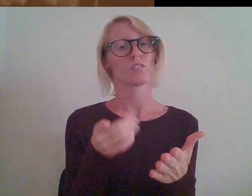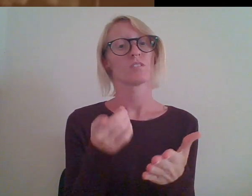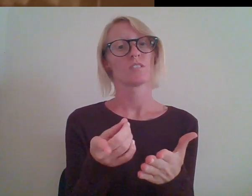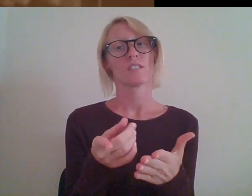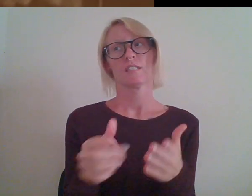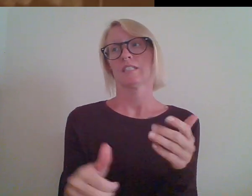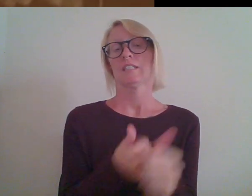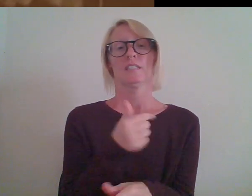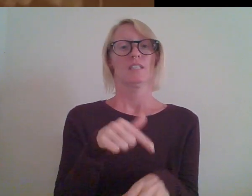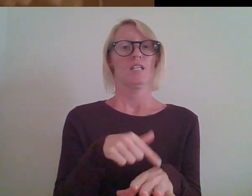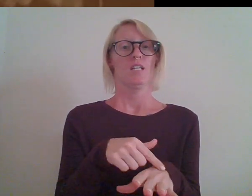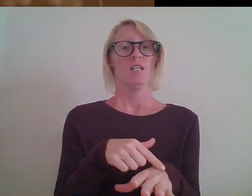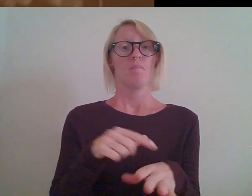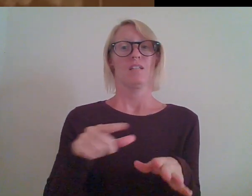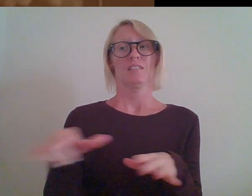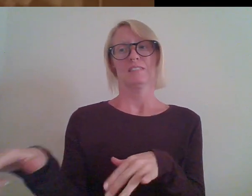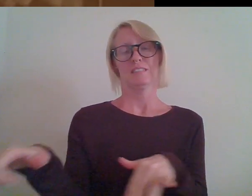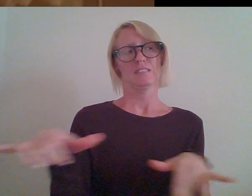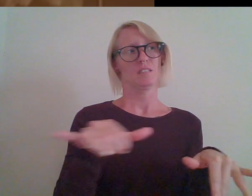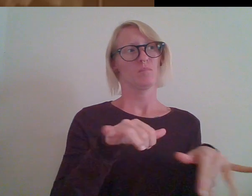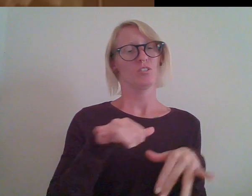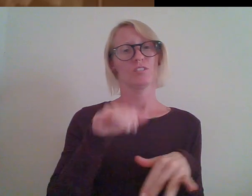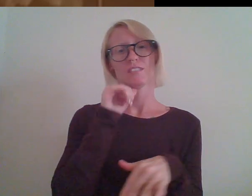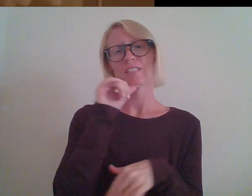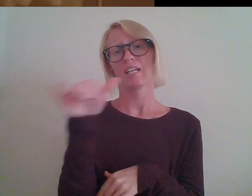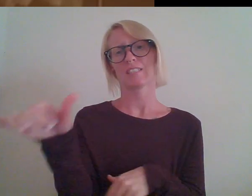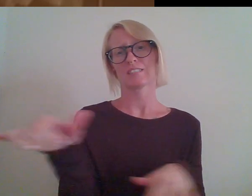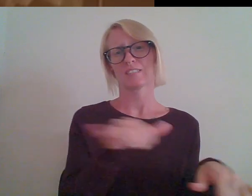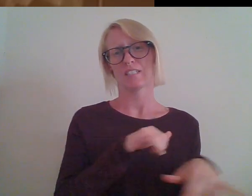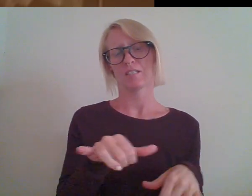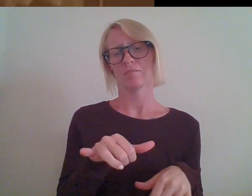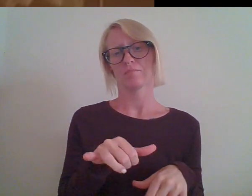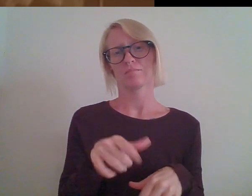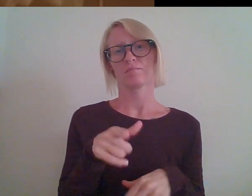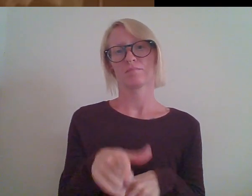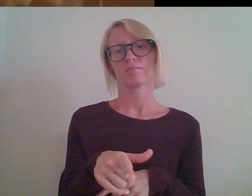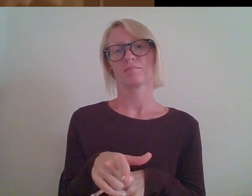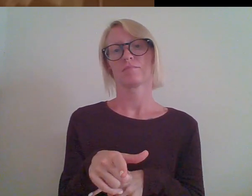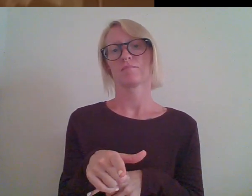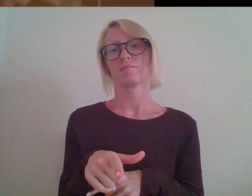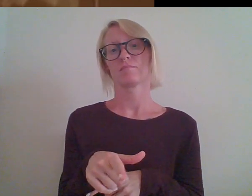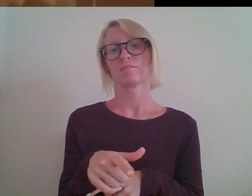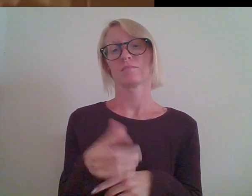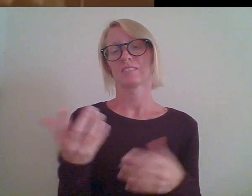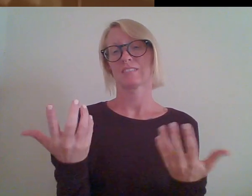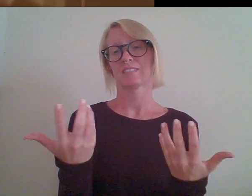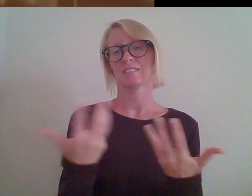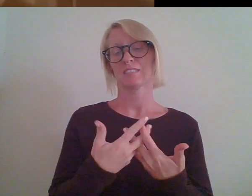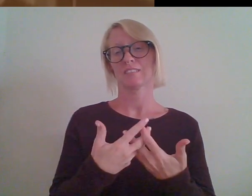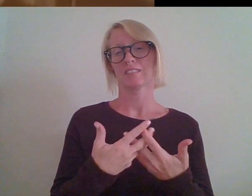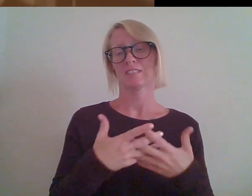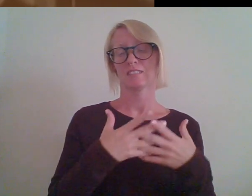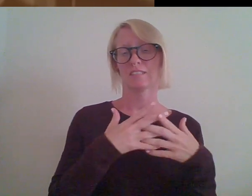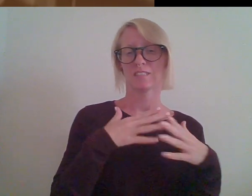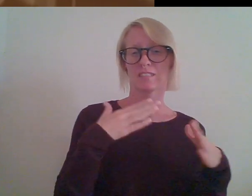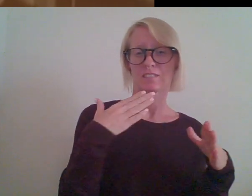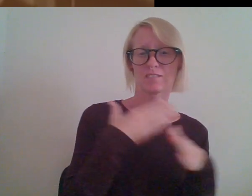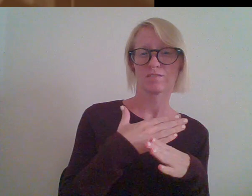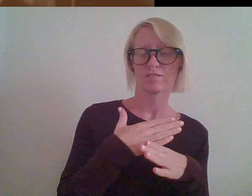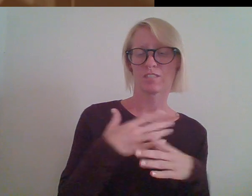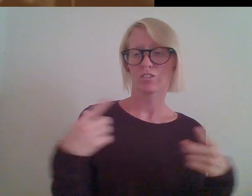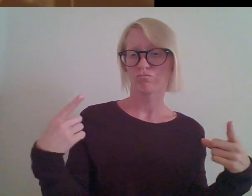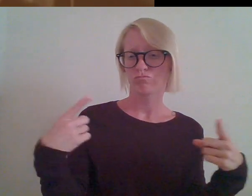Anytime two things are highly similar but not the same, you get maximal interference. That's how we talk